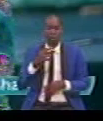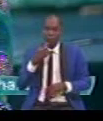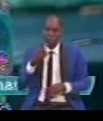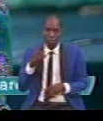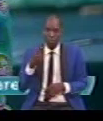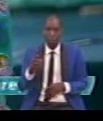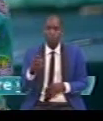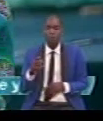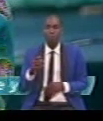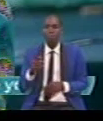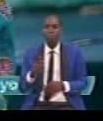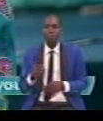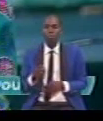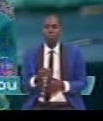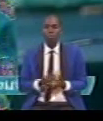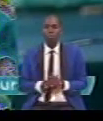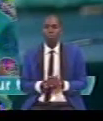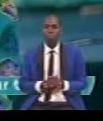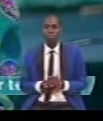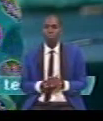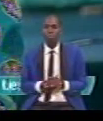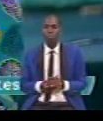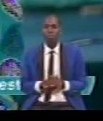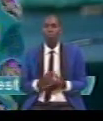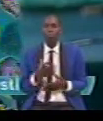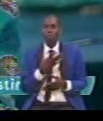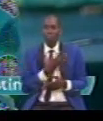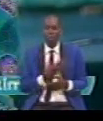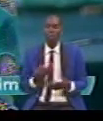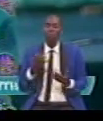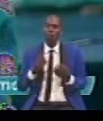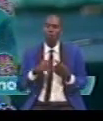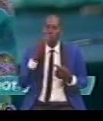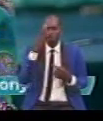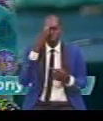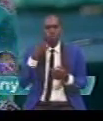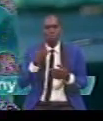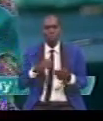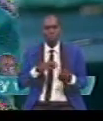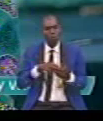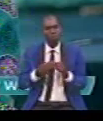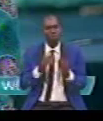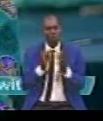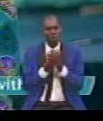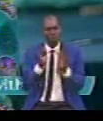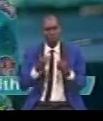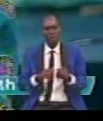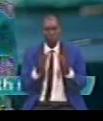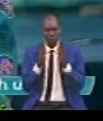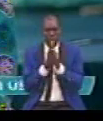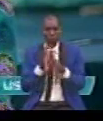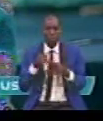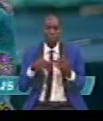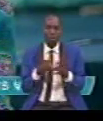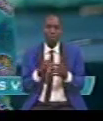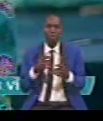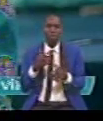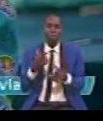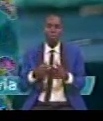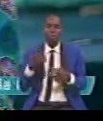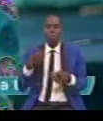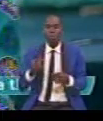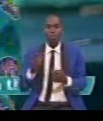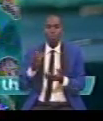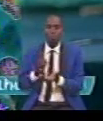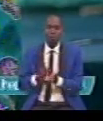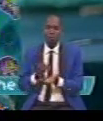to receive the news? I said, yes, because I want to pray about it. So he told me that I have